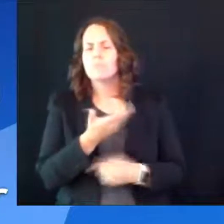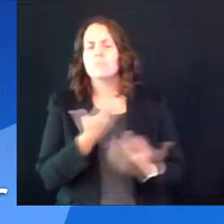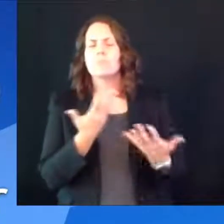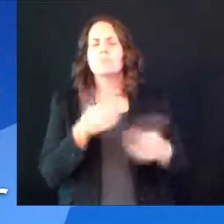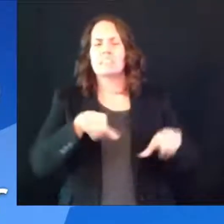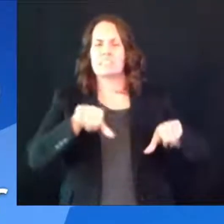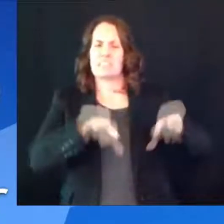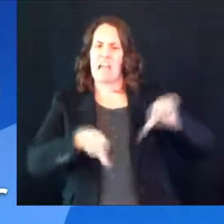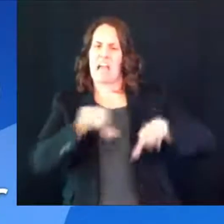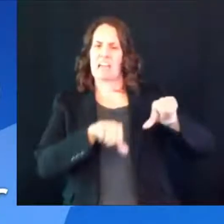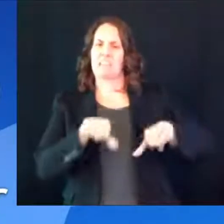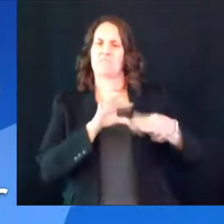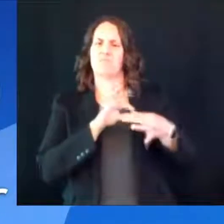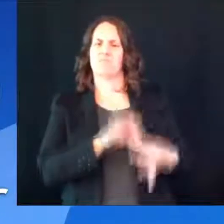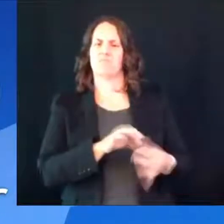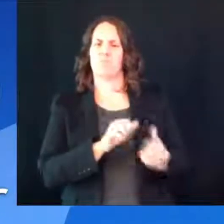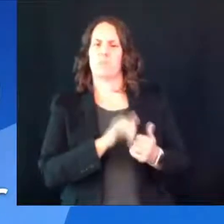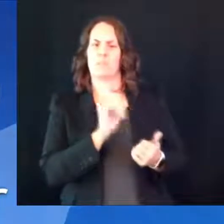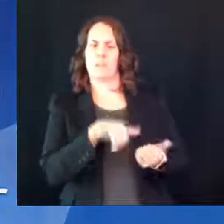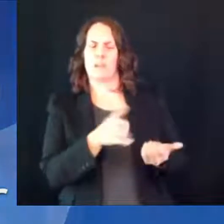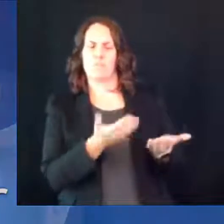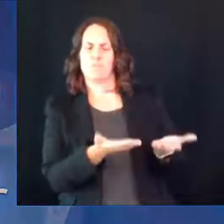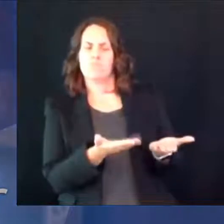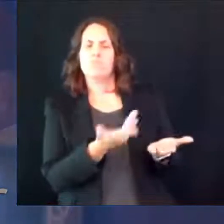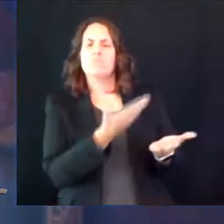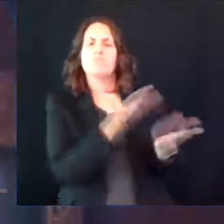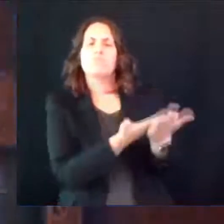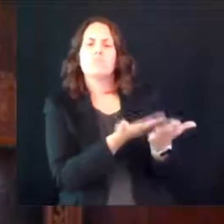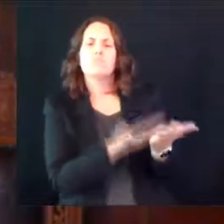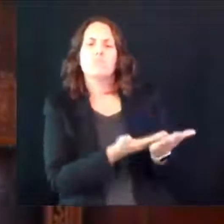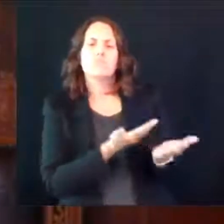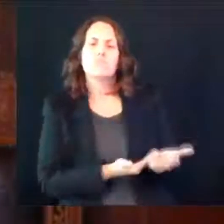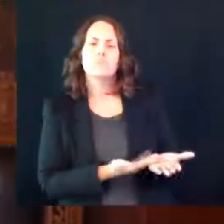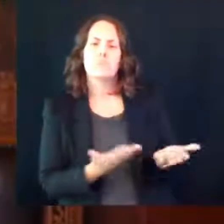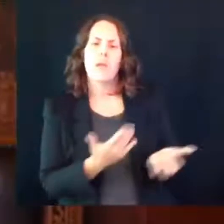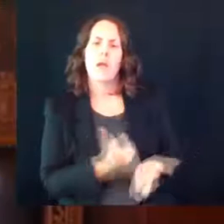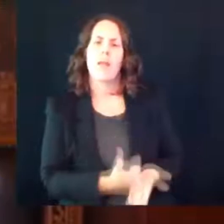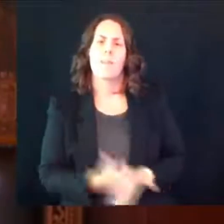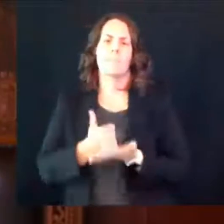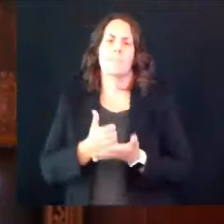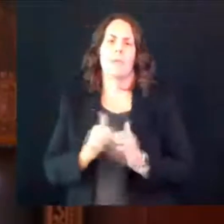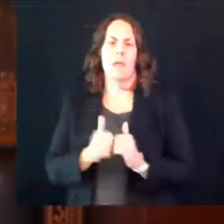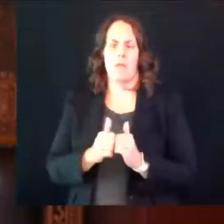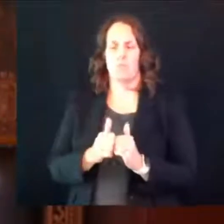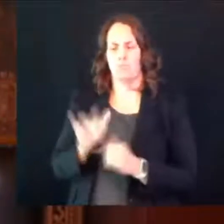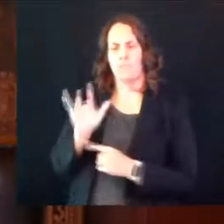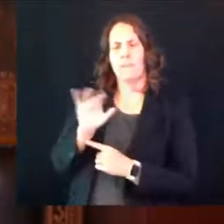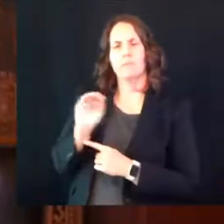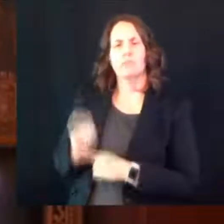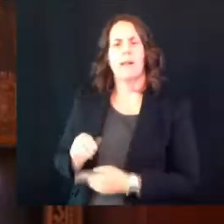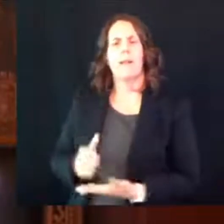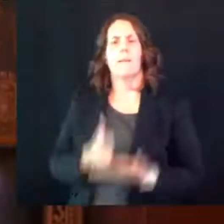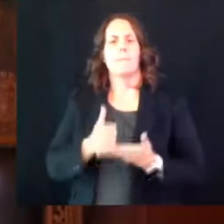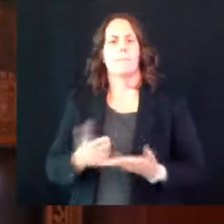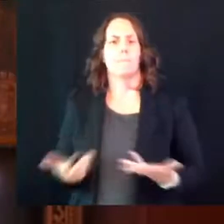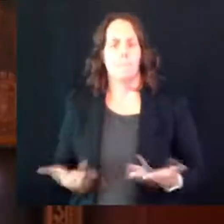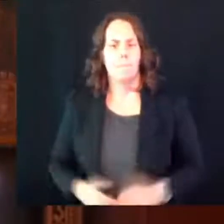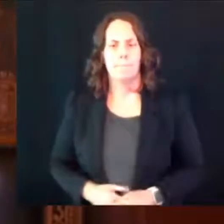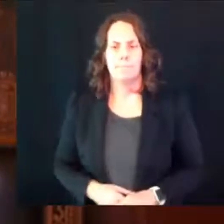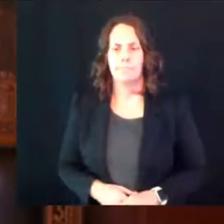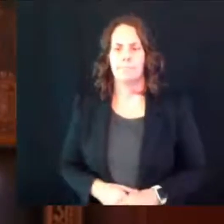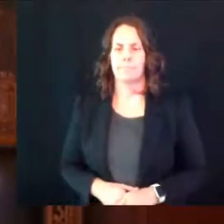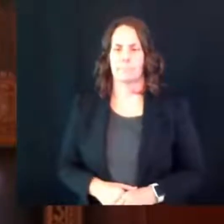you. Sure. I would say the strongest scientific justification is the observation that the virus travels between people who are in